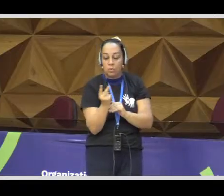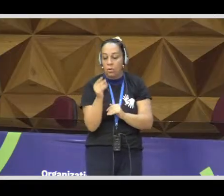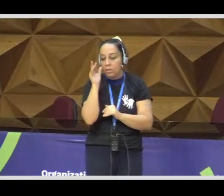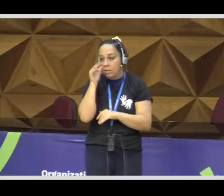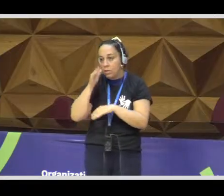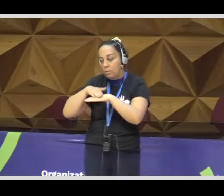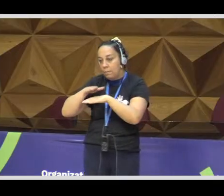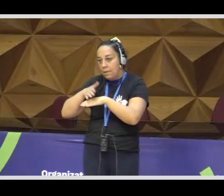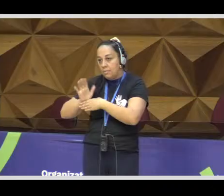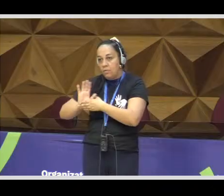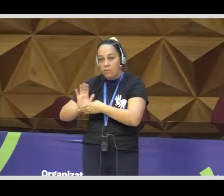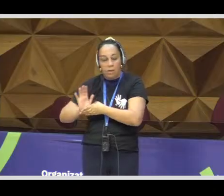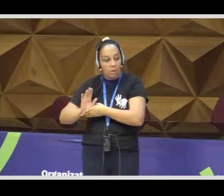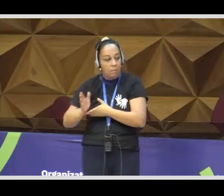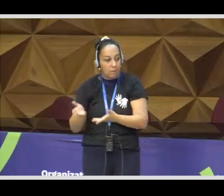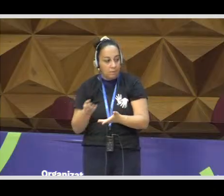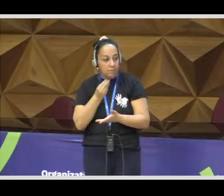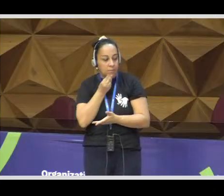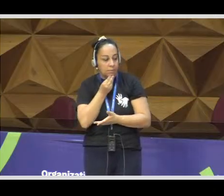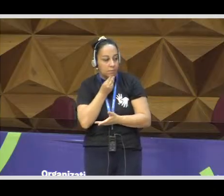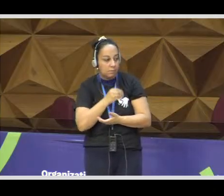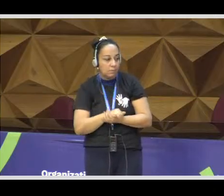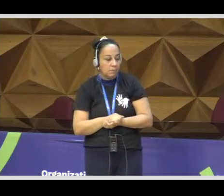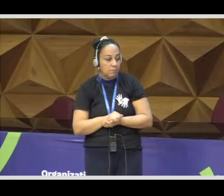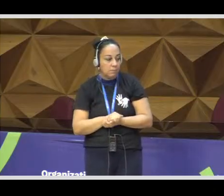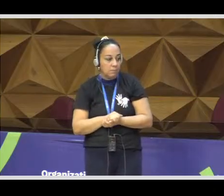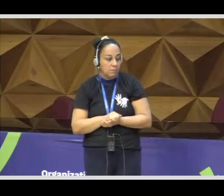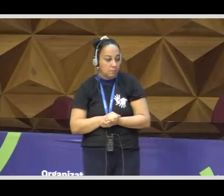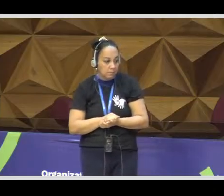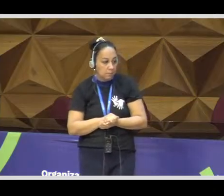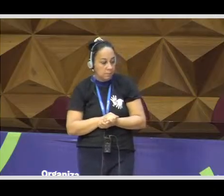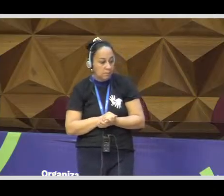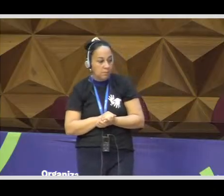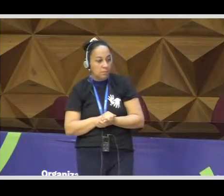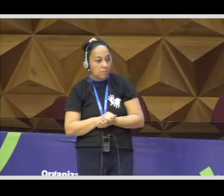This is just pixels. I can have whatever I want.